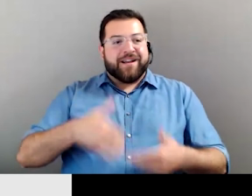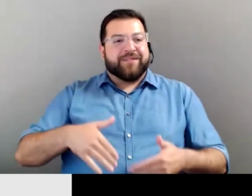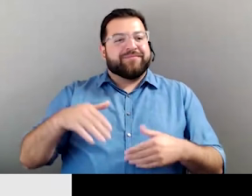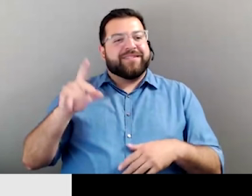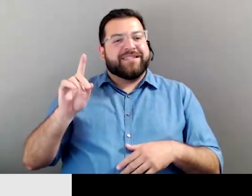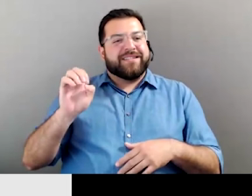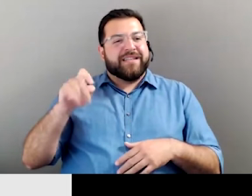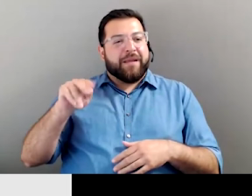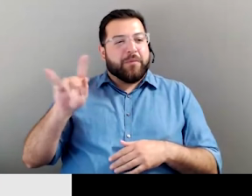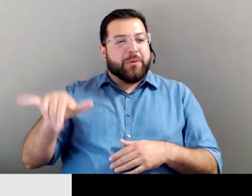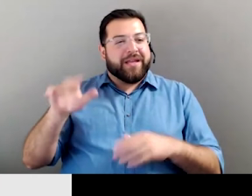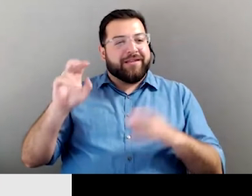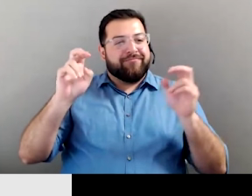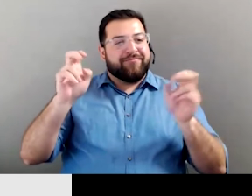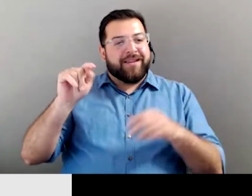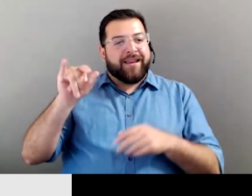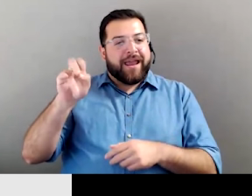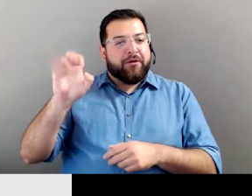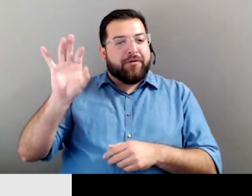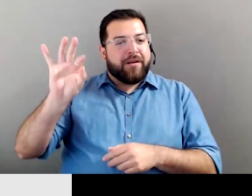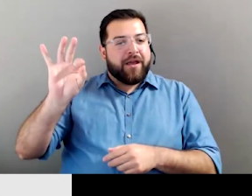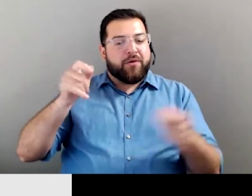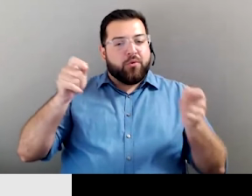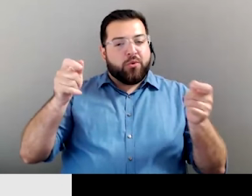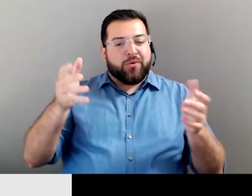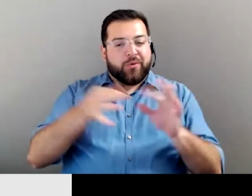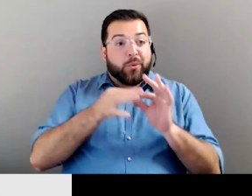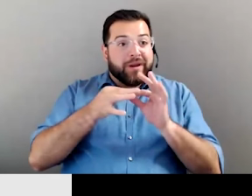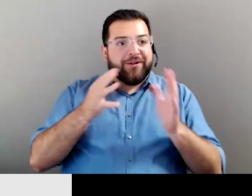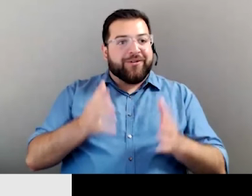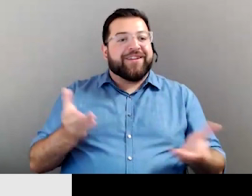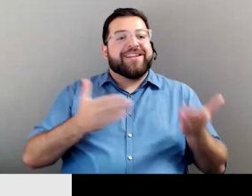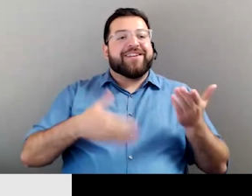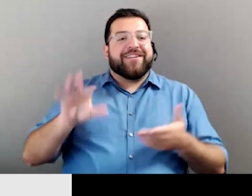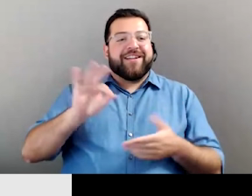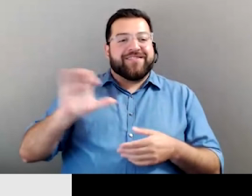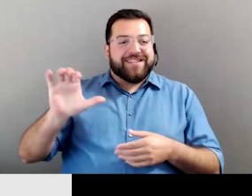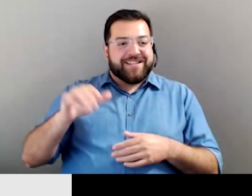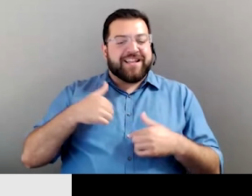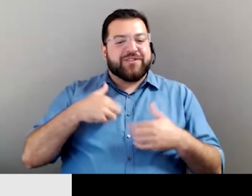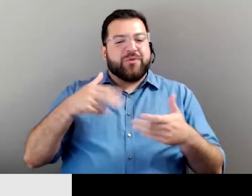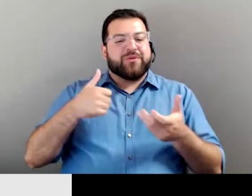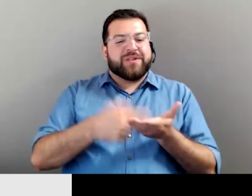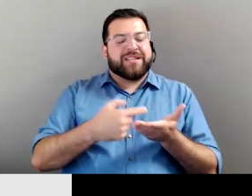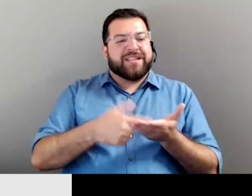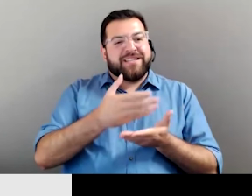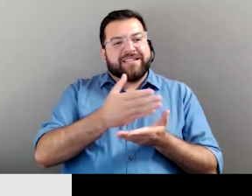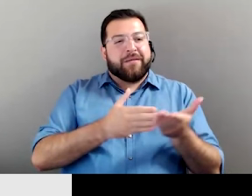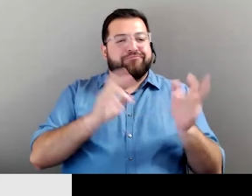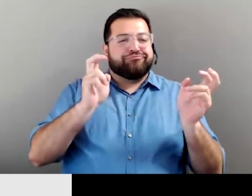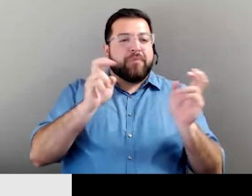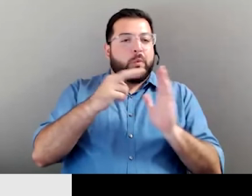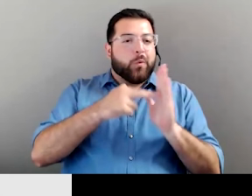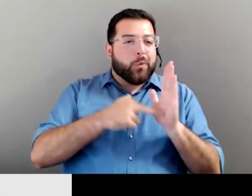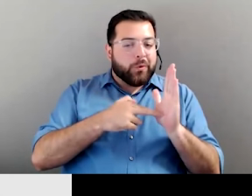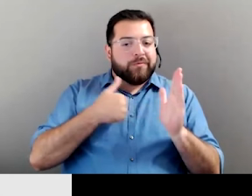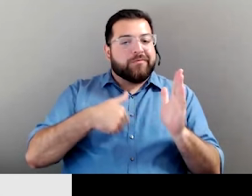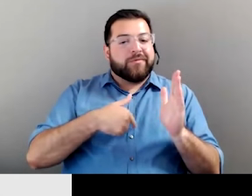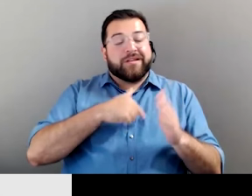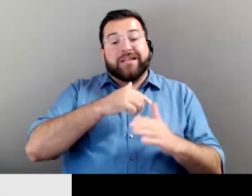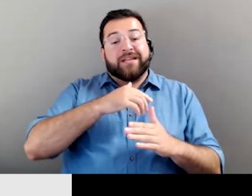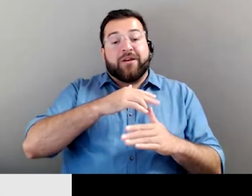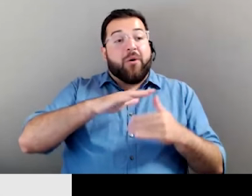here at Fresno City College. And before we start, I kind of want to go over some house rules. We're gonna save all questions until the end, just